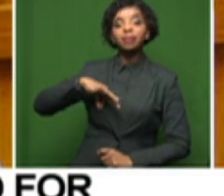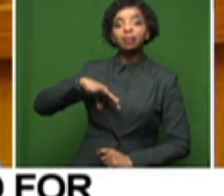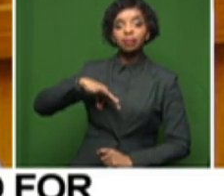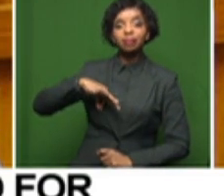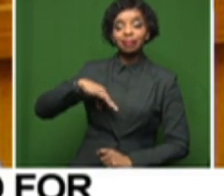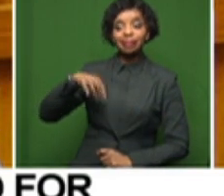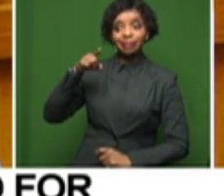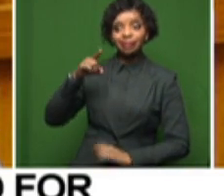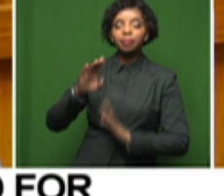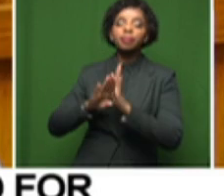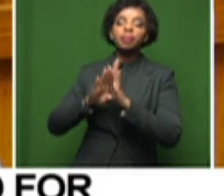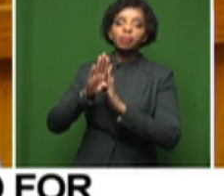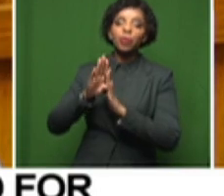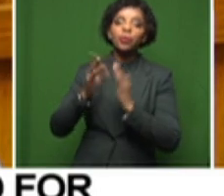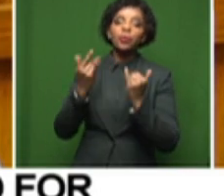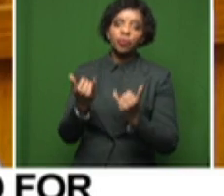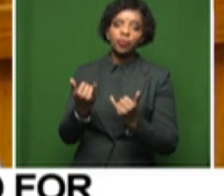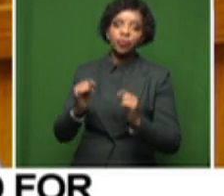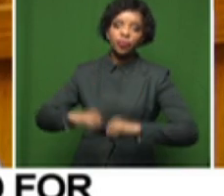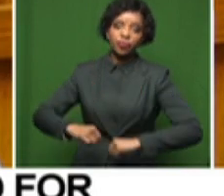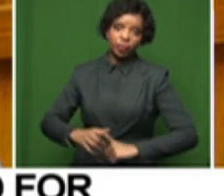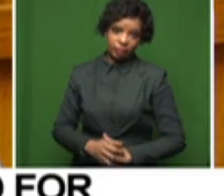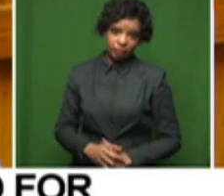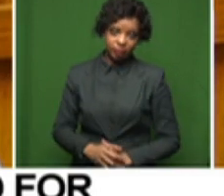has improved the situation.